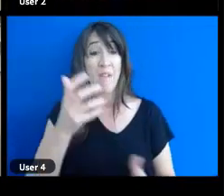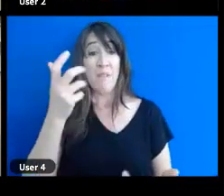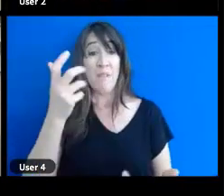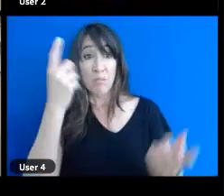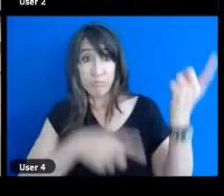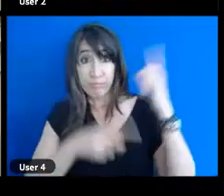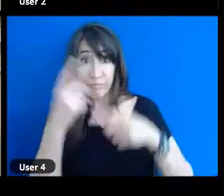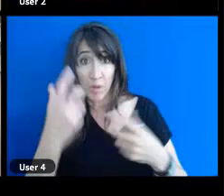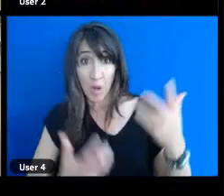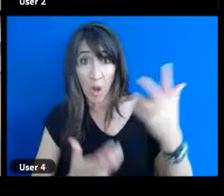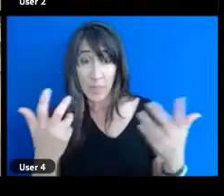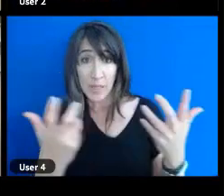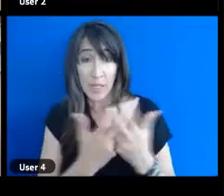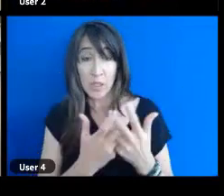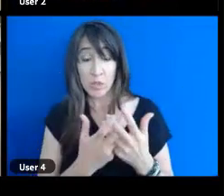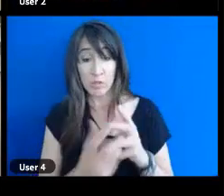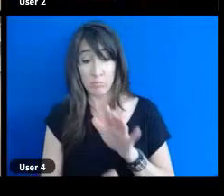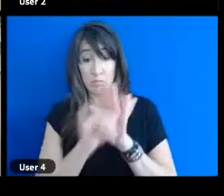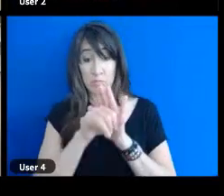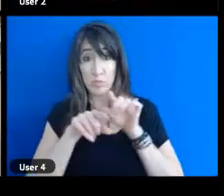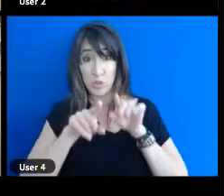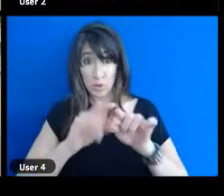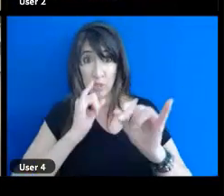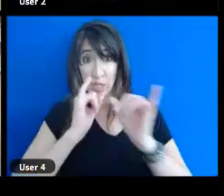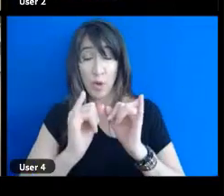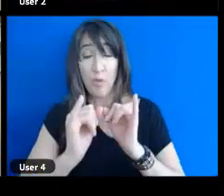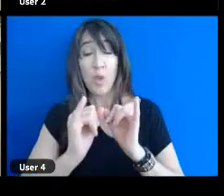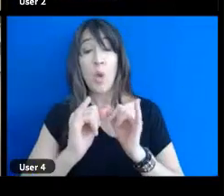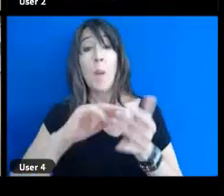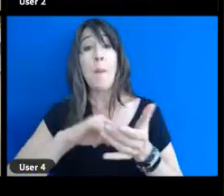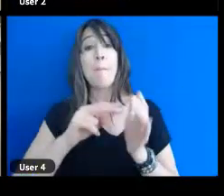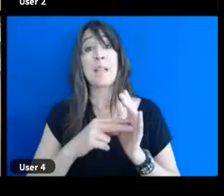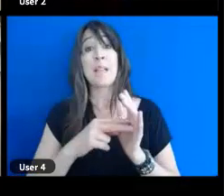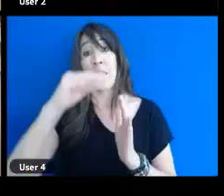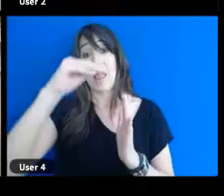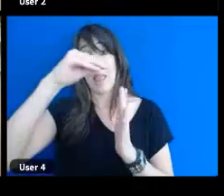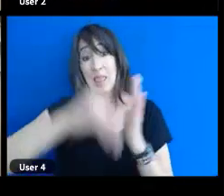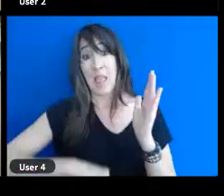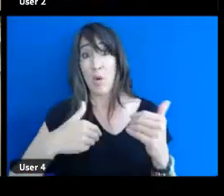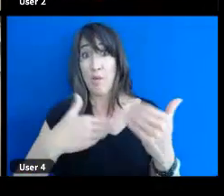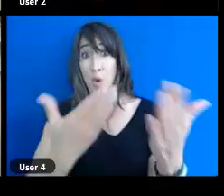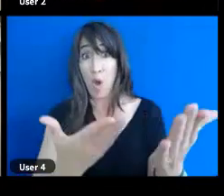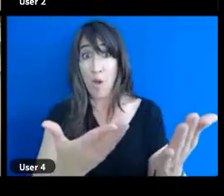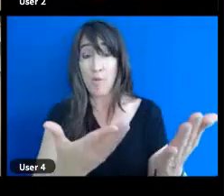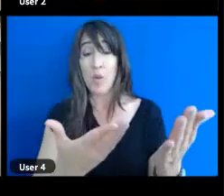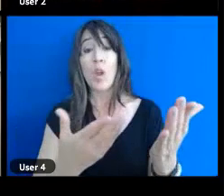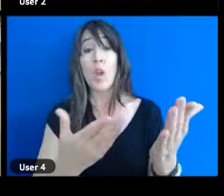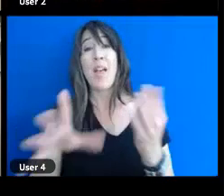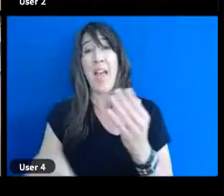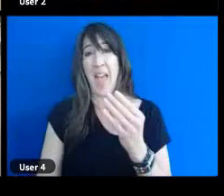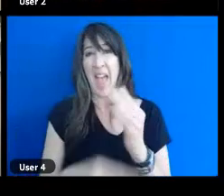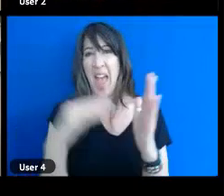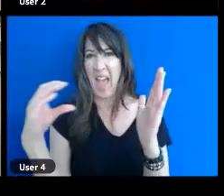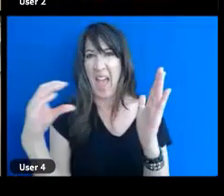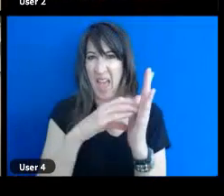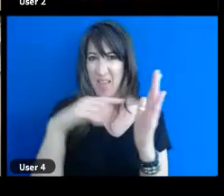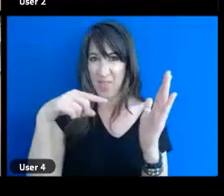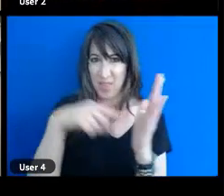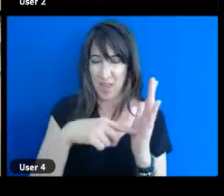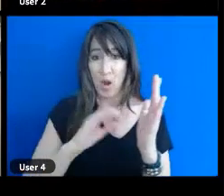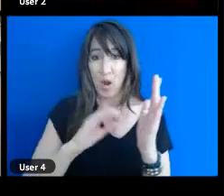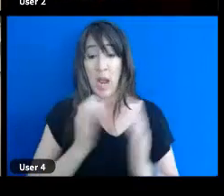In your job offers, so offers of employment, if an accommodation or workplace adjustment's been identified during the interview process, you can include this in the letter